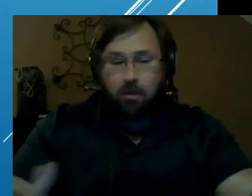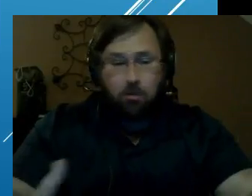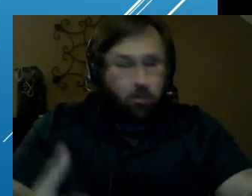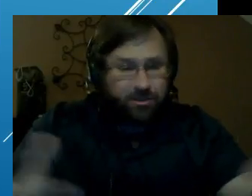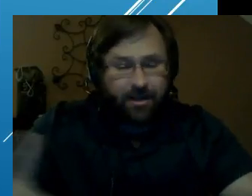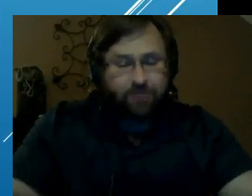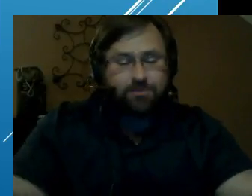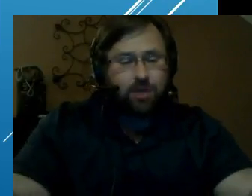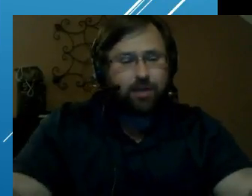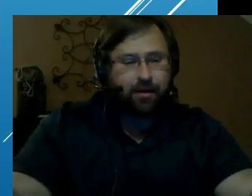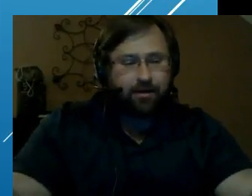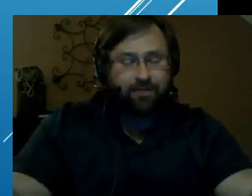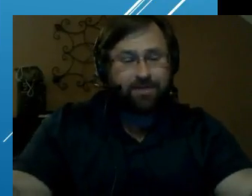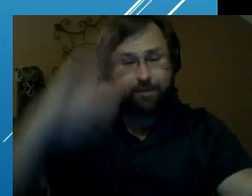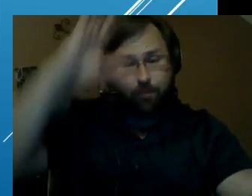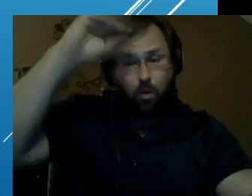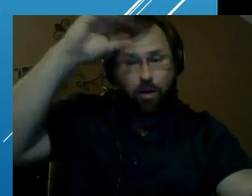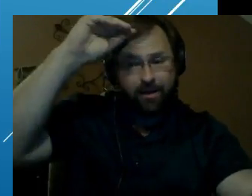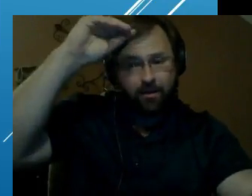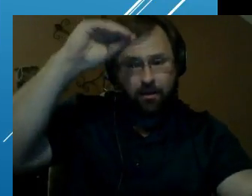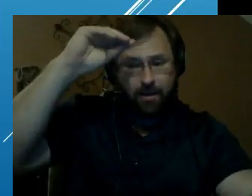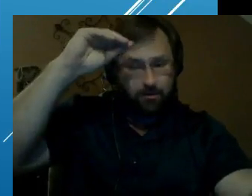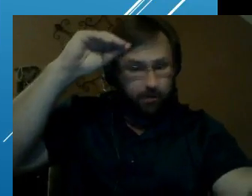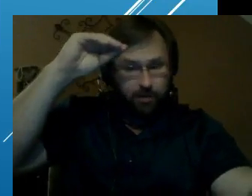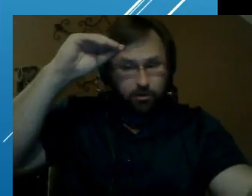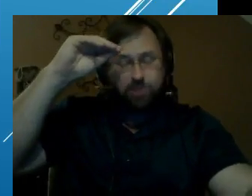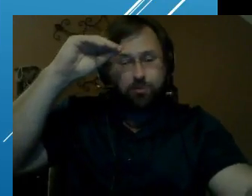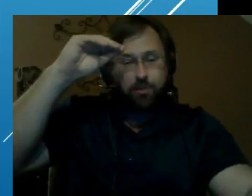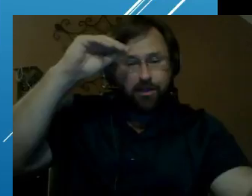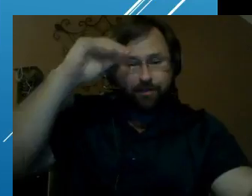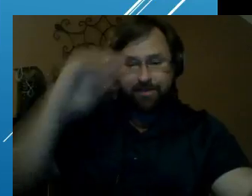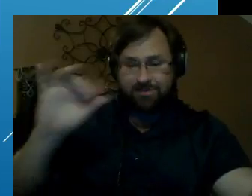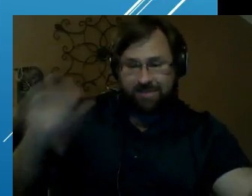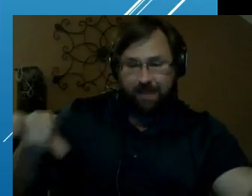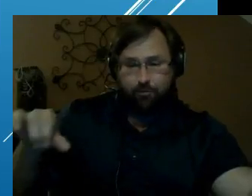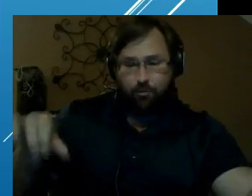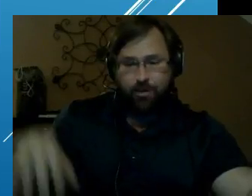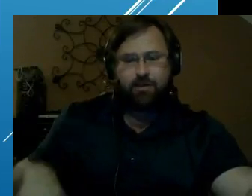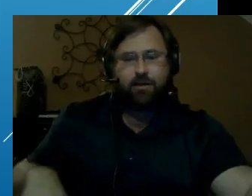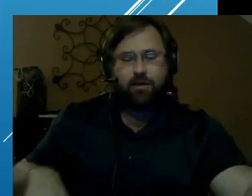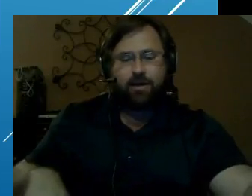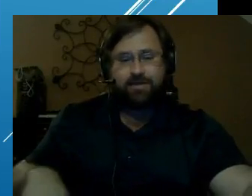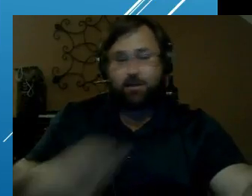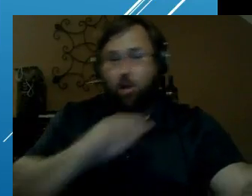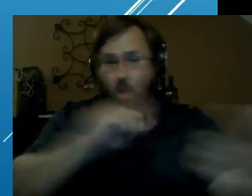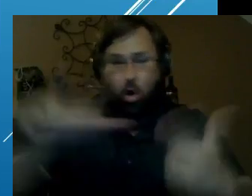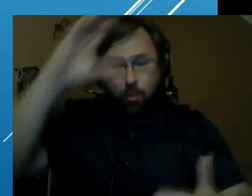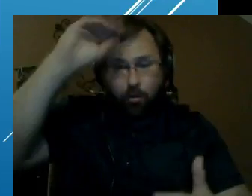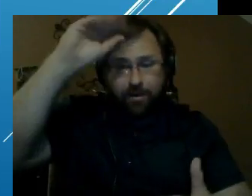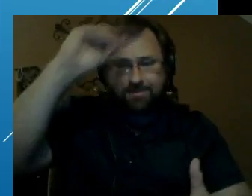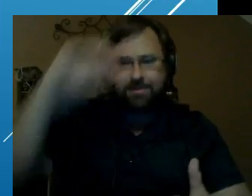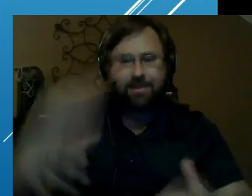know which of the nouns I'm talking about. If I sign boy, I don't know which boy I'm talking about. Is it just that boy? Is it